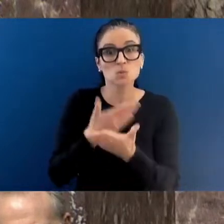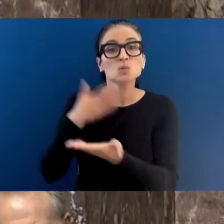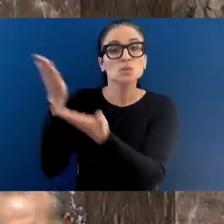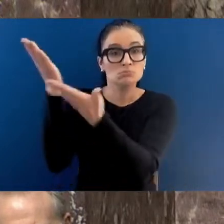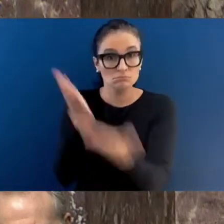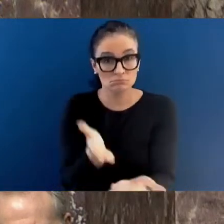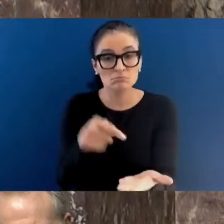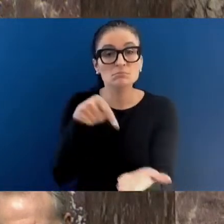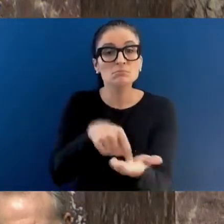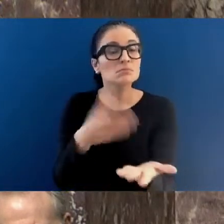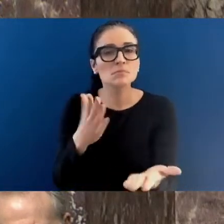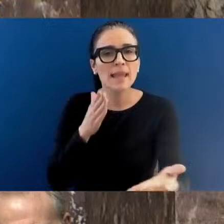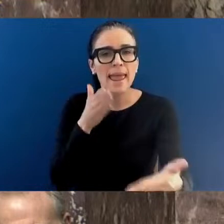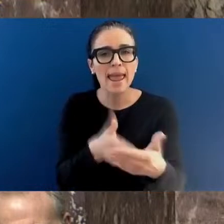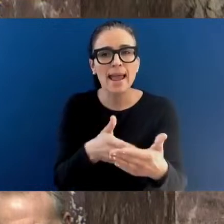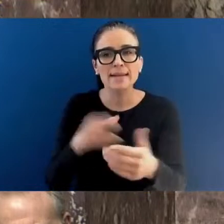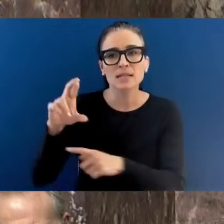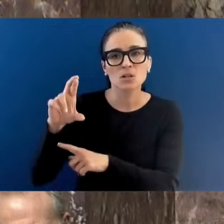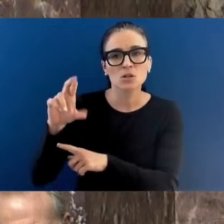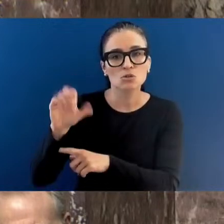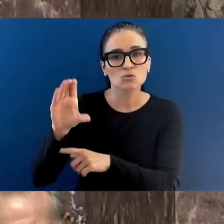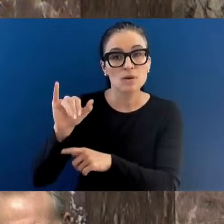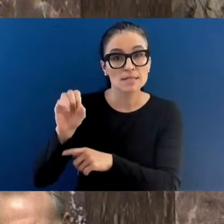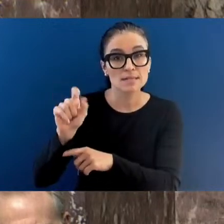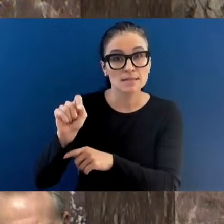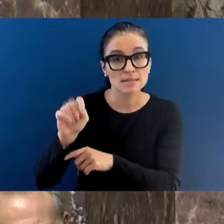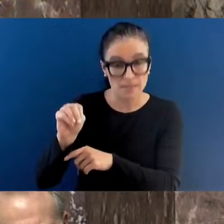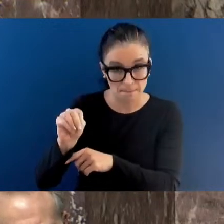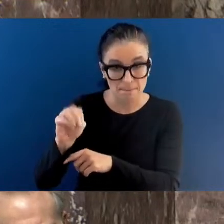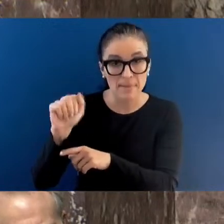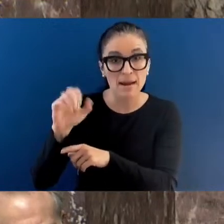discount how important that is, but I can tell you, as someone who's been...